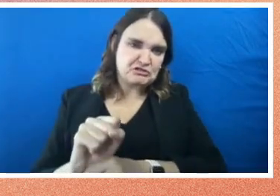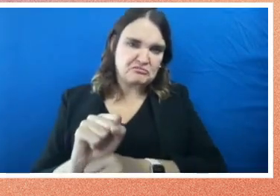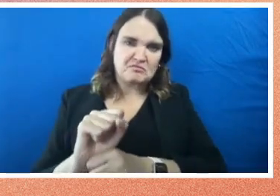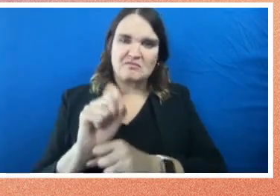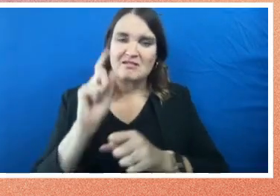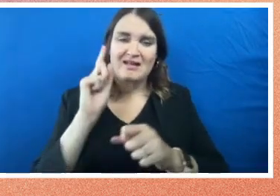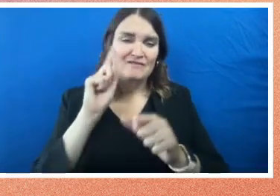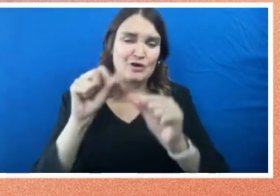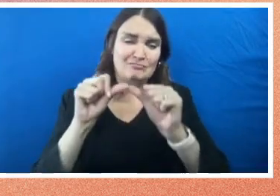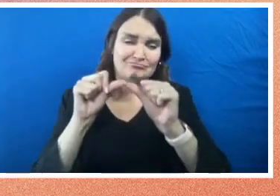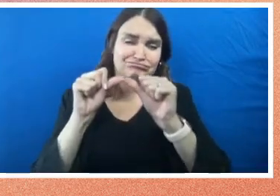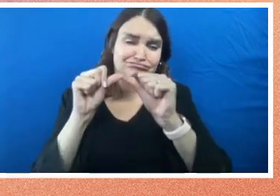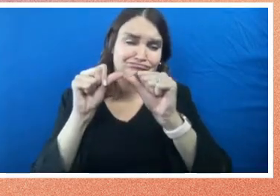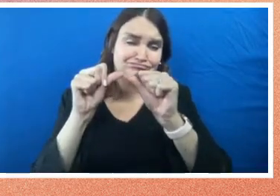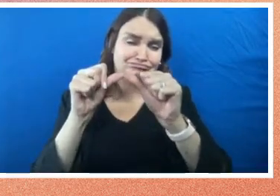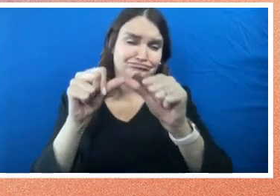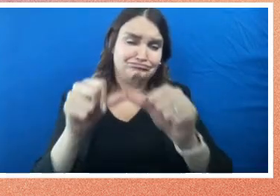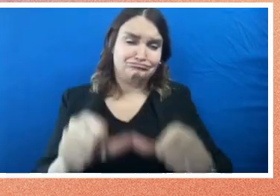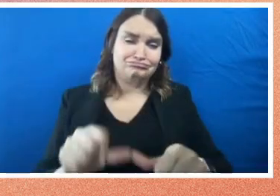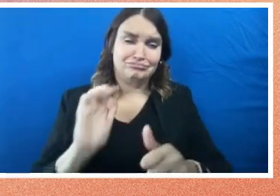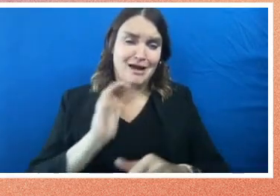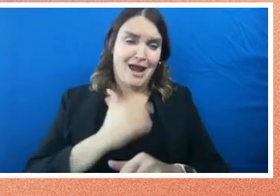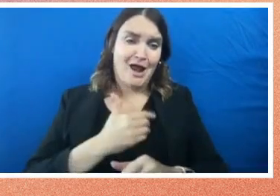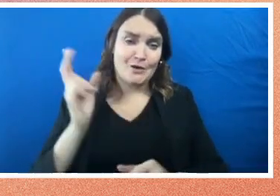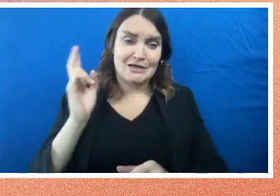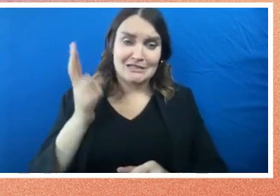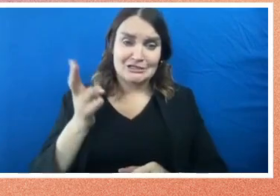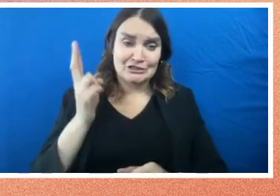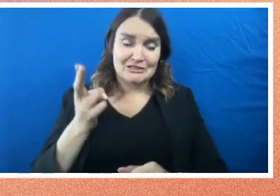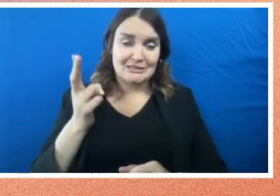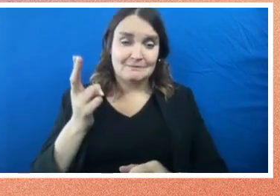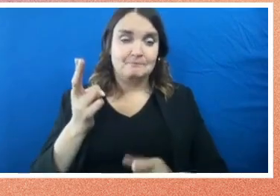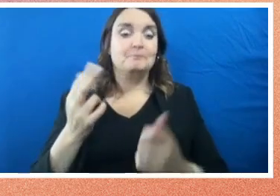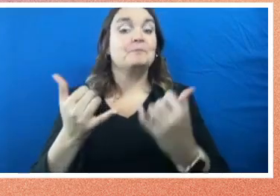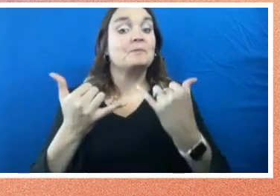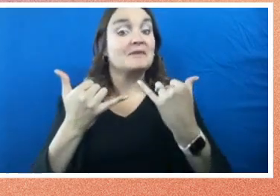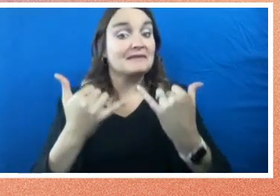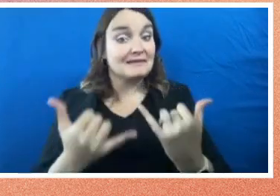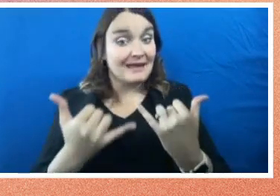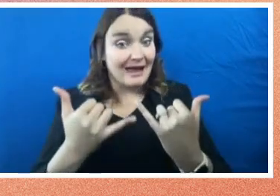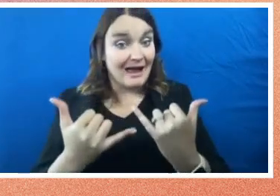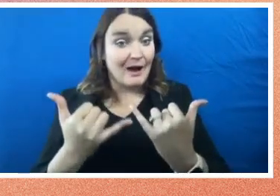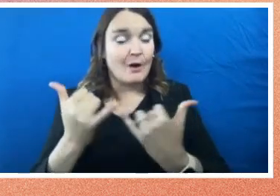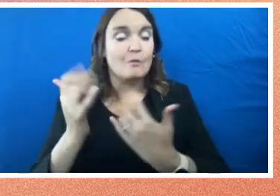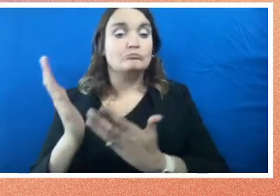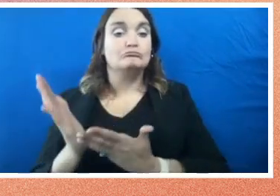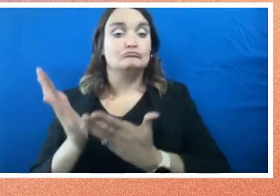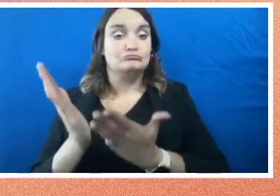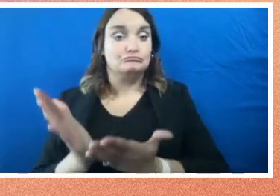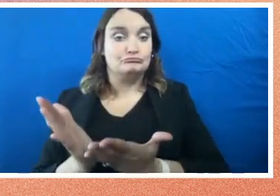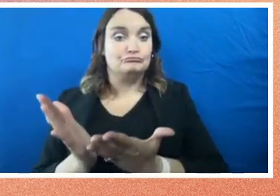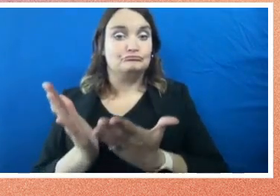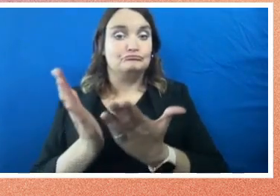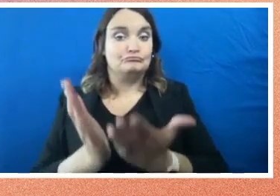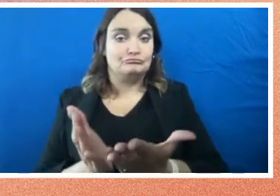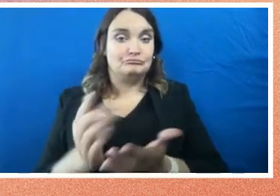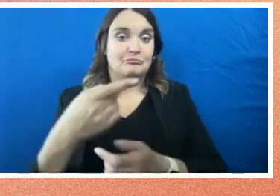our history and is now being carried on by the GOP.